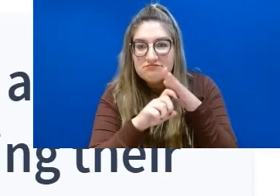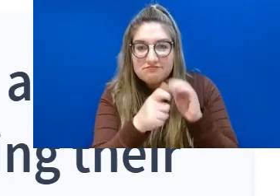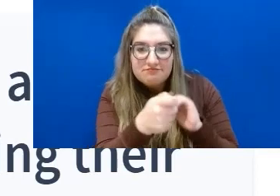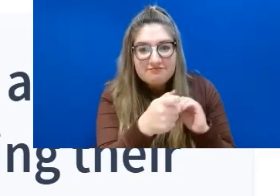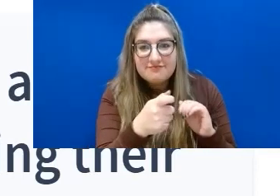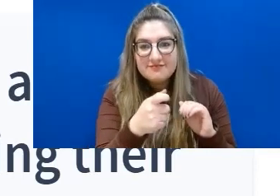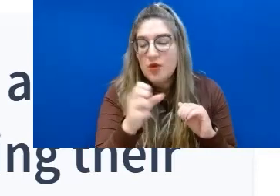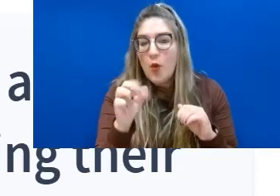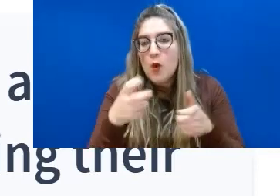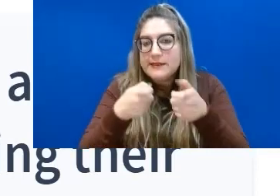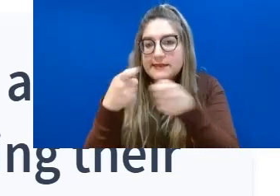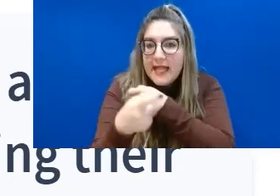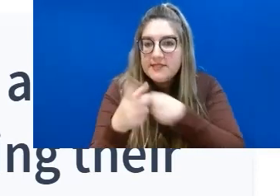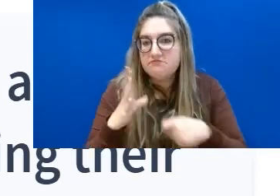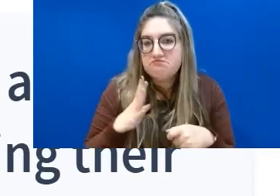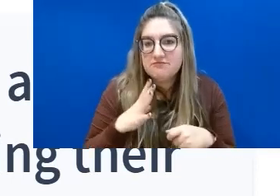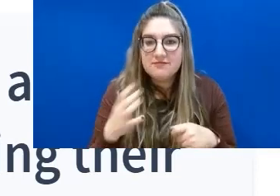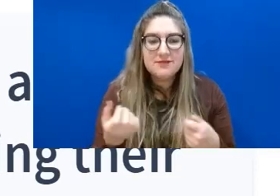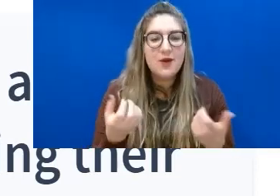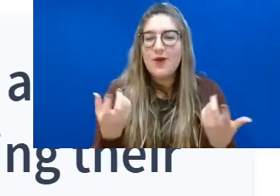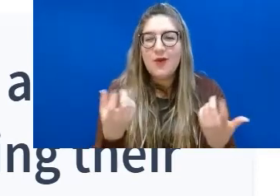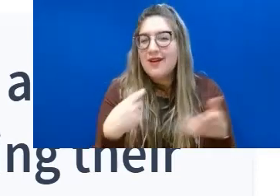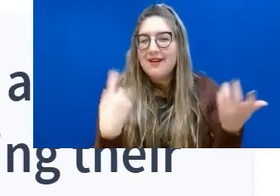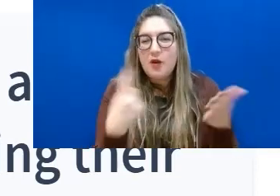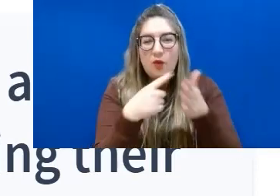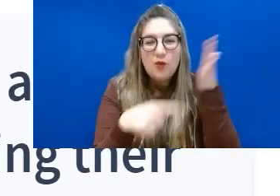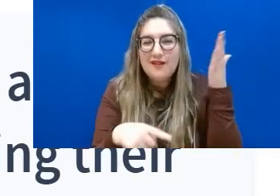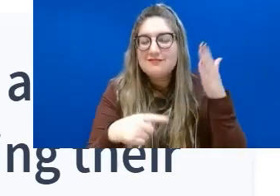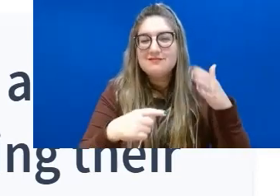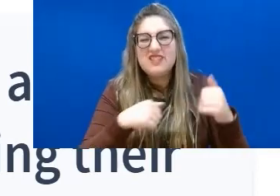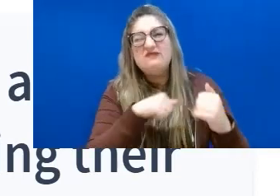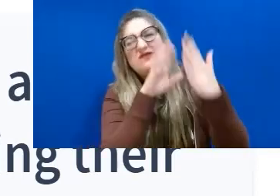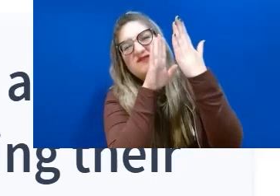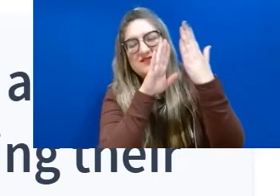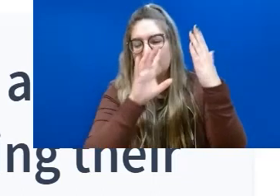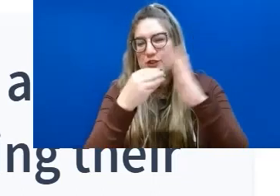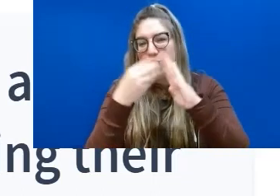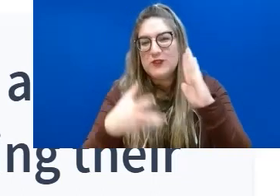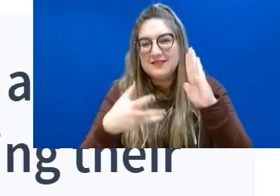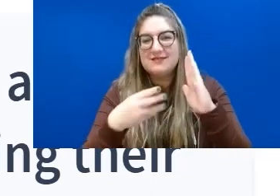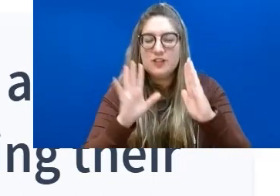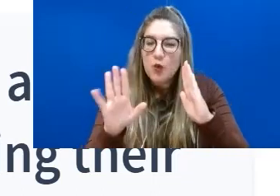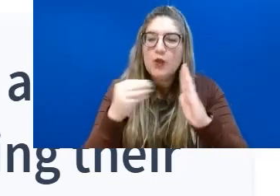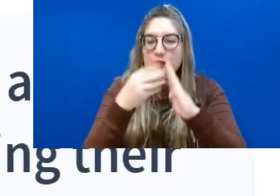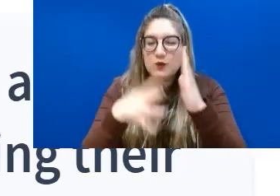What obstacles or roadblocks are your students facing that is hindering their academic growth and success?